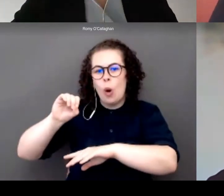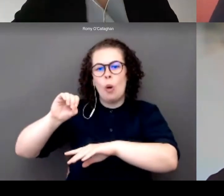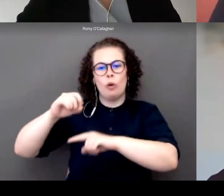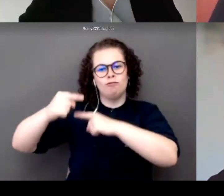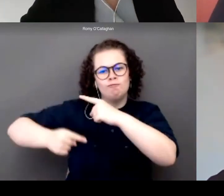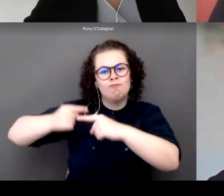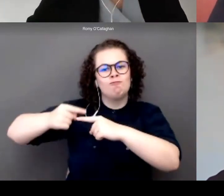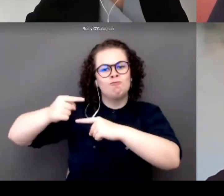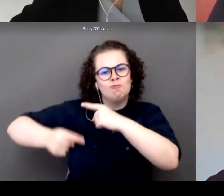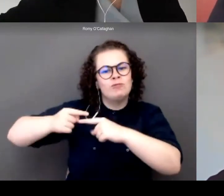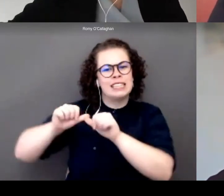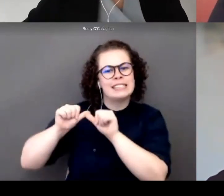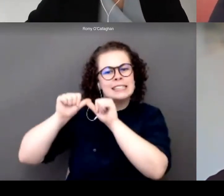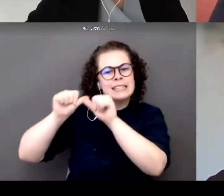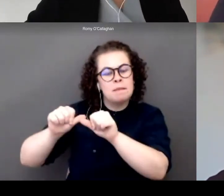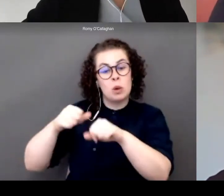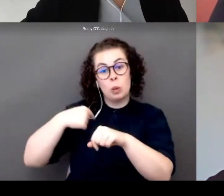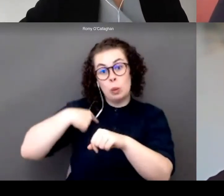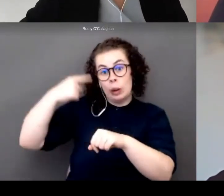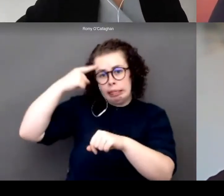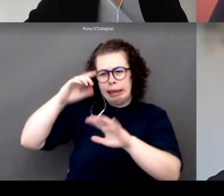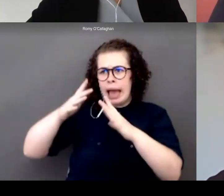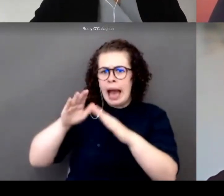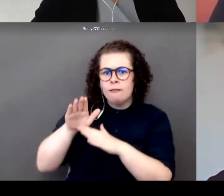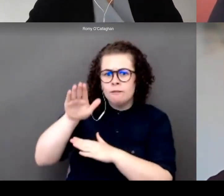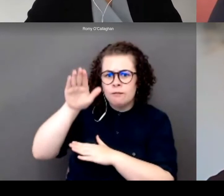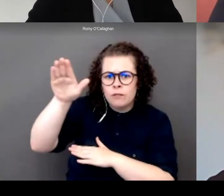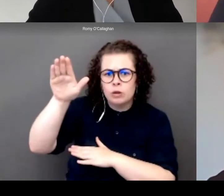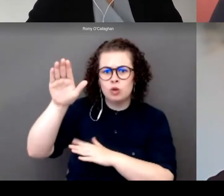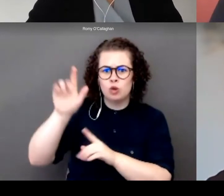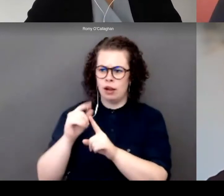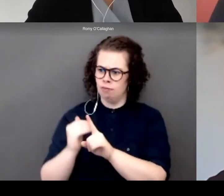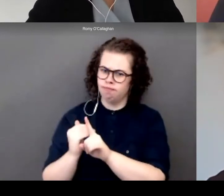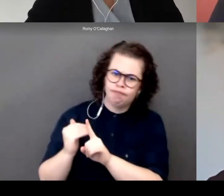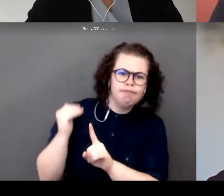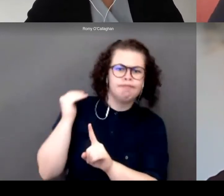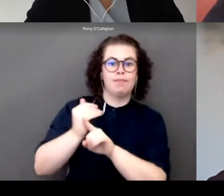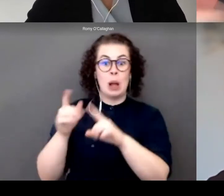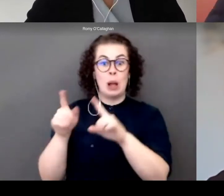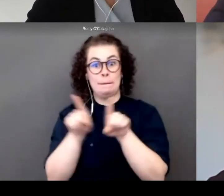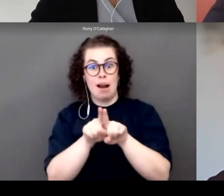together with the new technologies. I told you I can speak a lot about this.